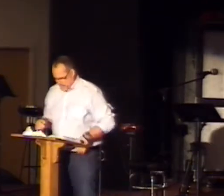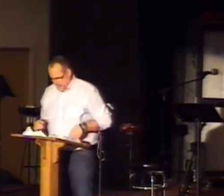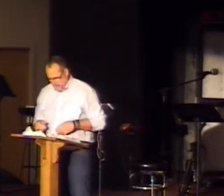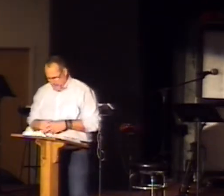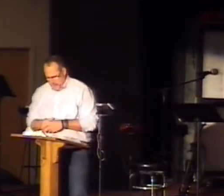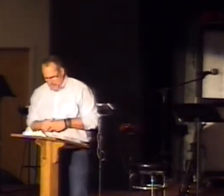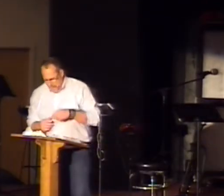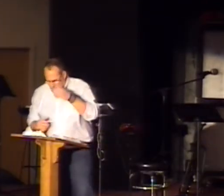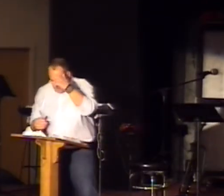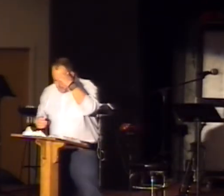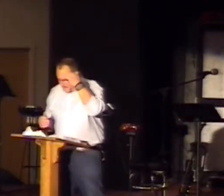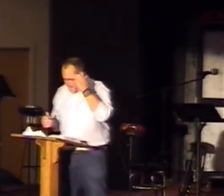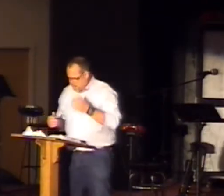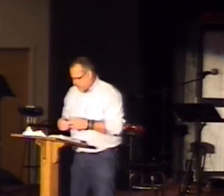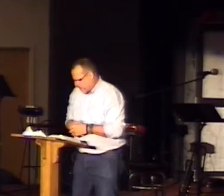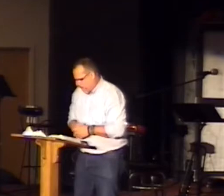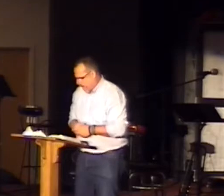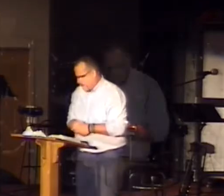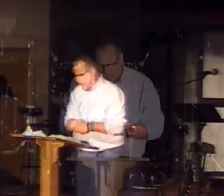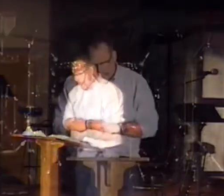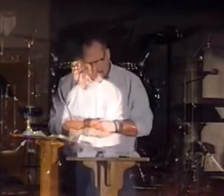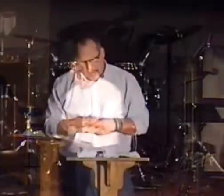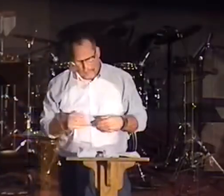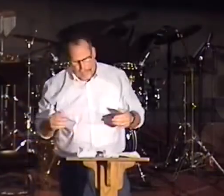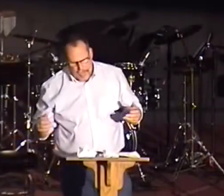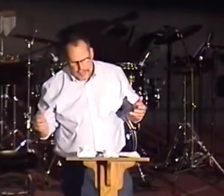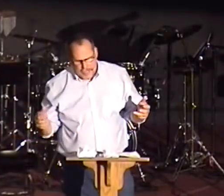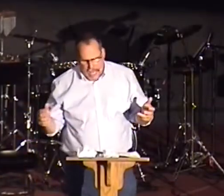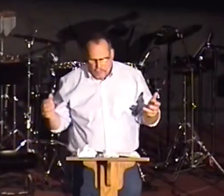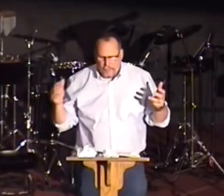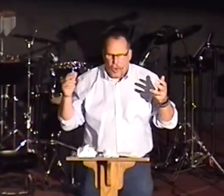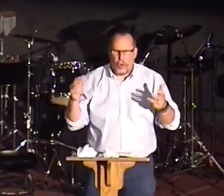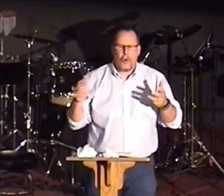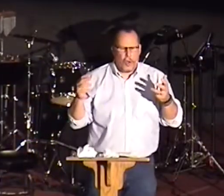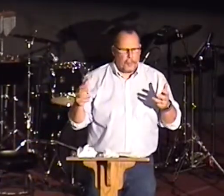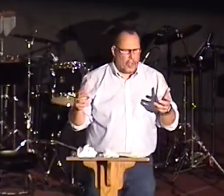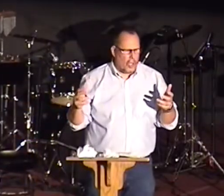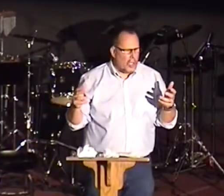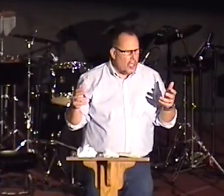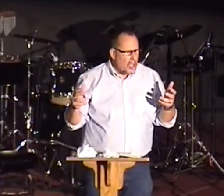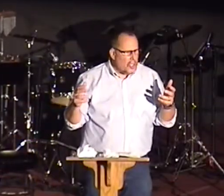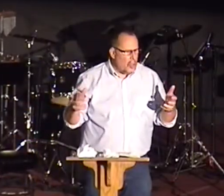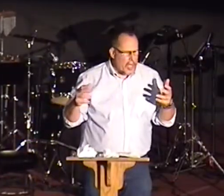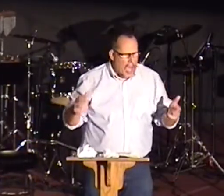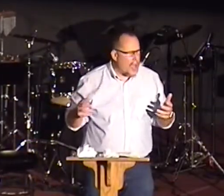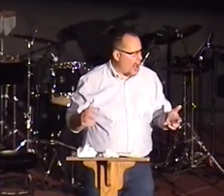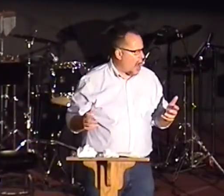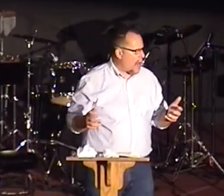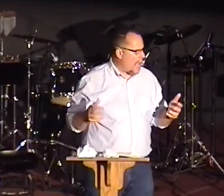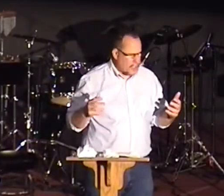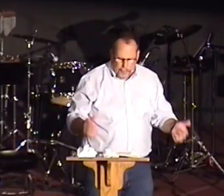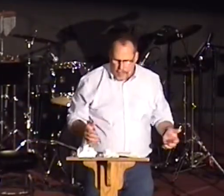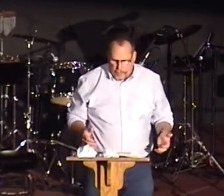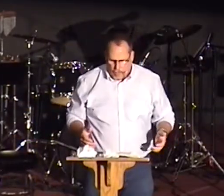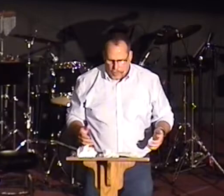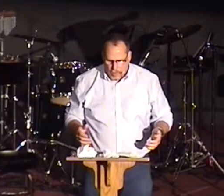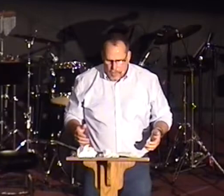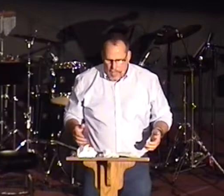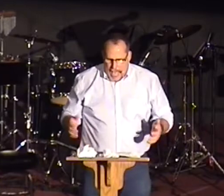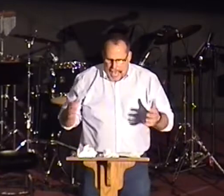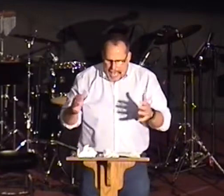this. Not only are we valuable to God, but it reminds us how vulnerable you and I are as